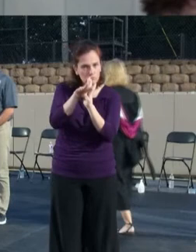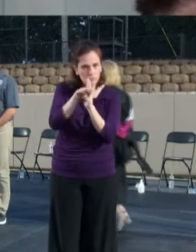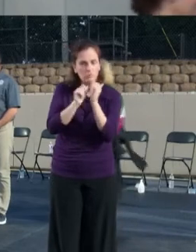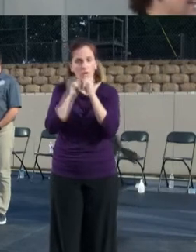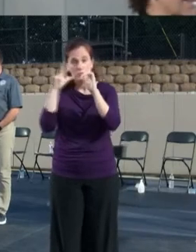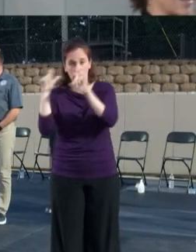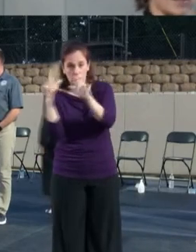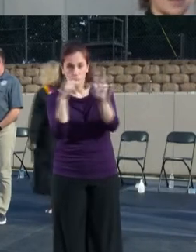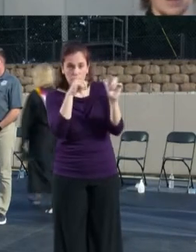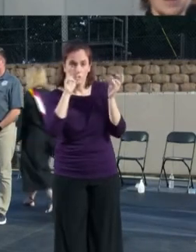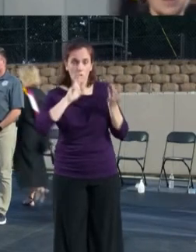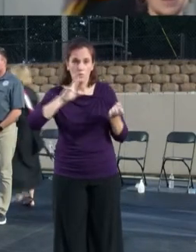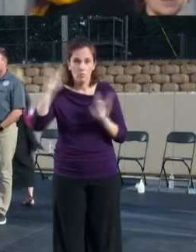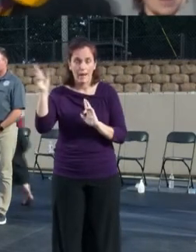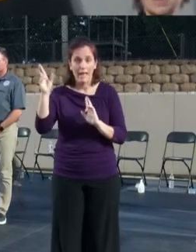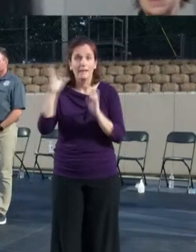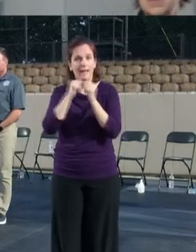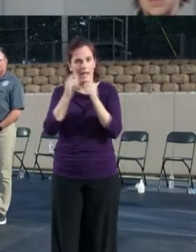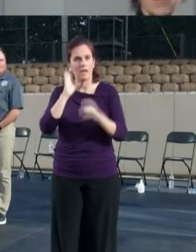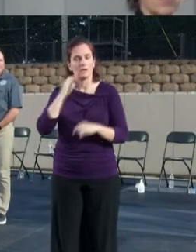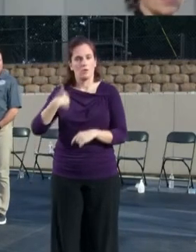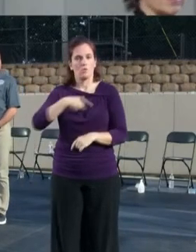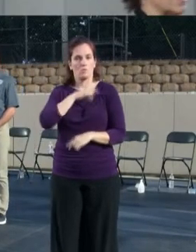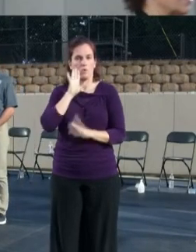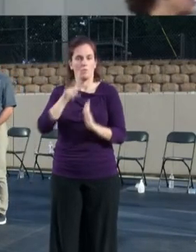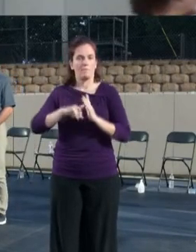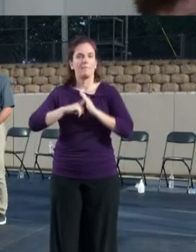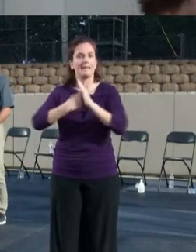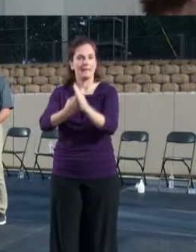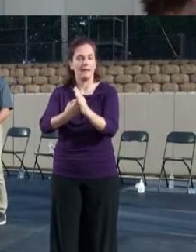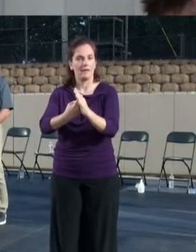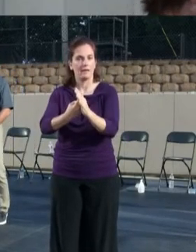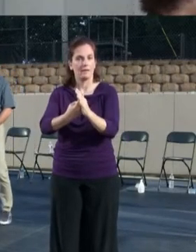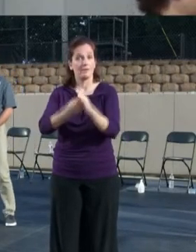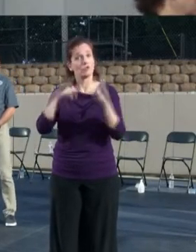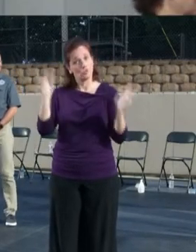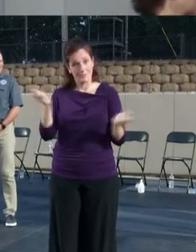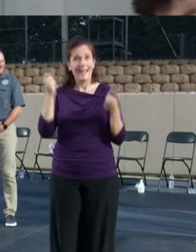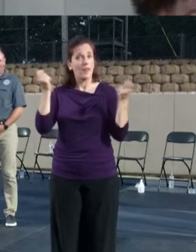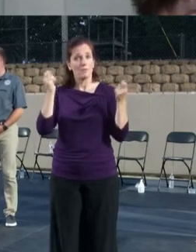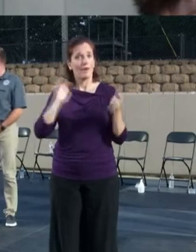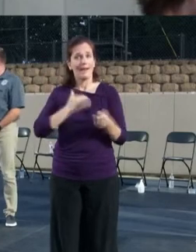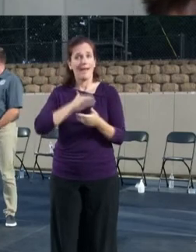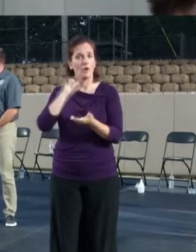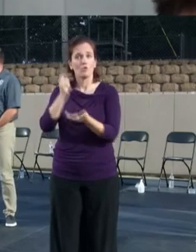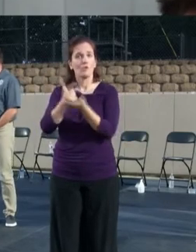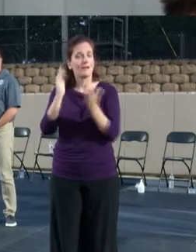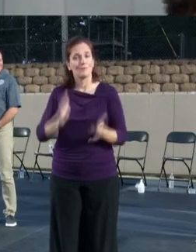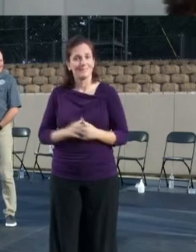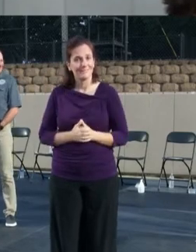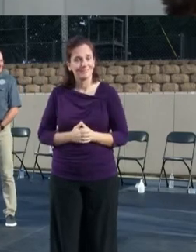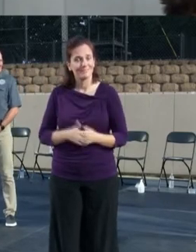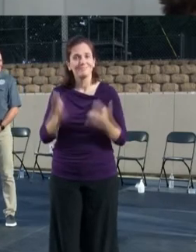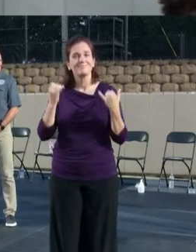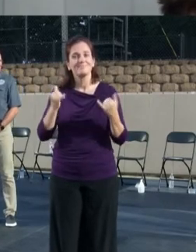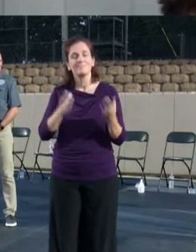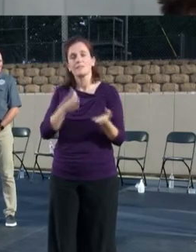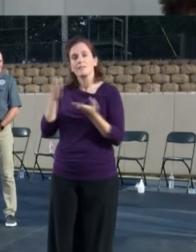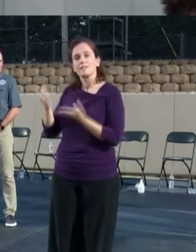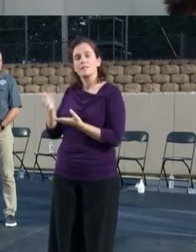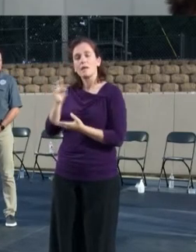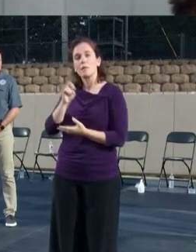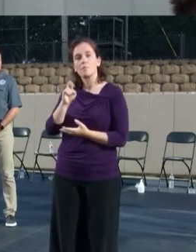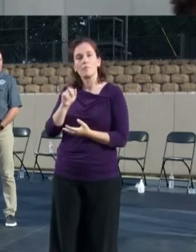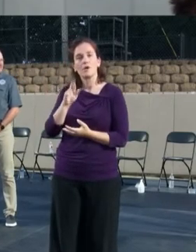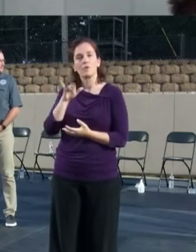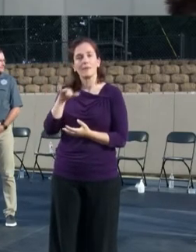ready, and let's begin to celebrate our graduates. At this time, Ms. Maria Arellano and